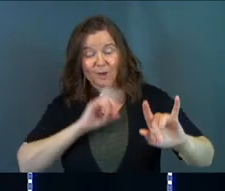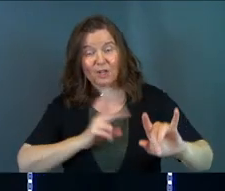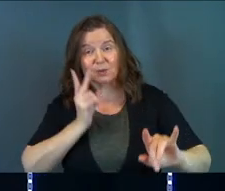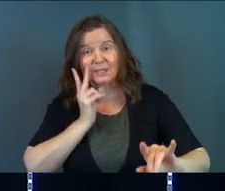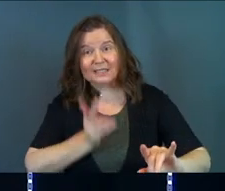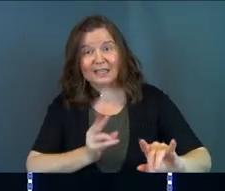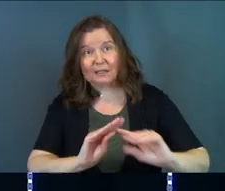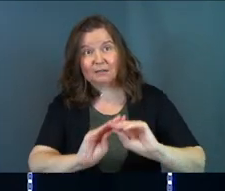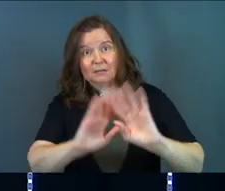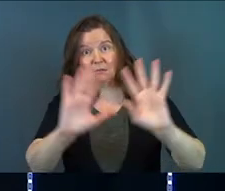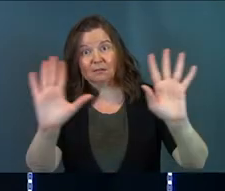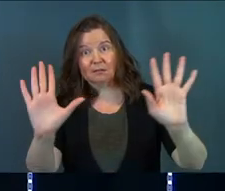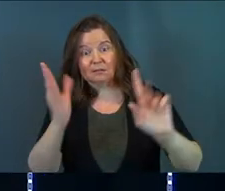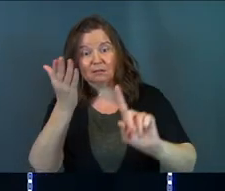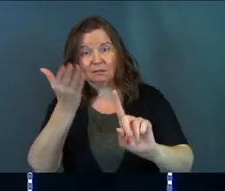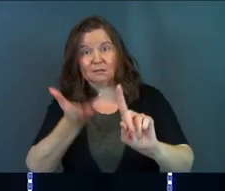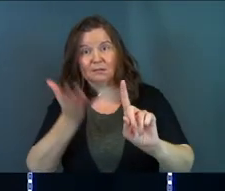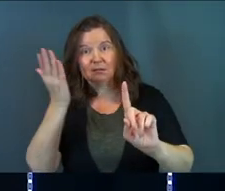actually see it,